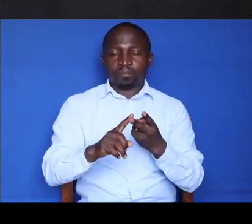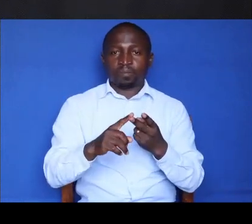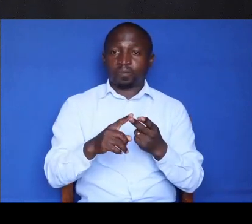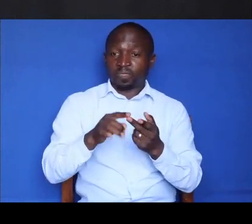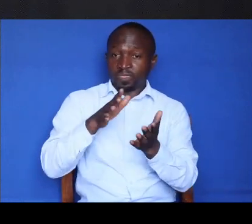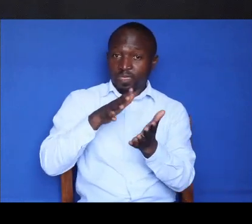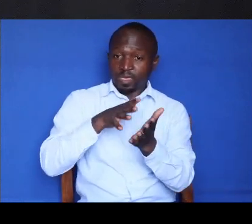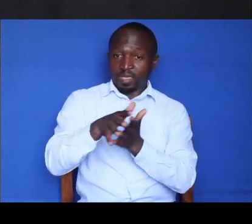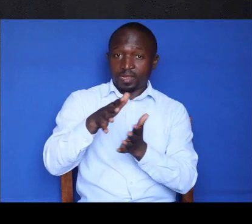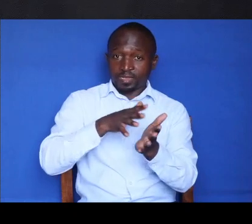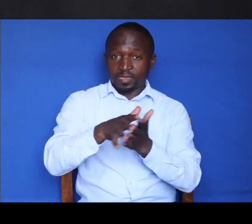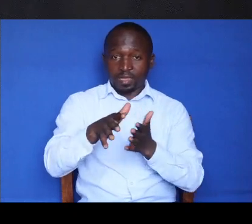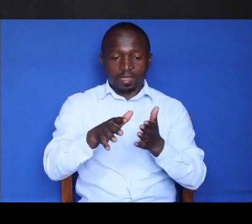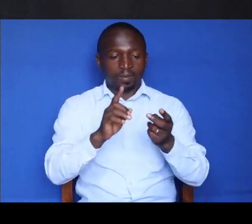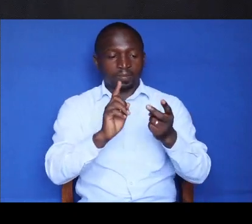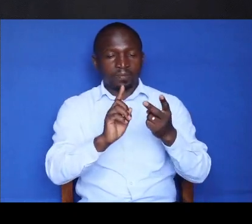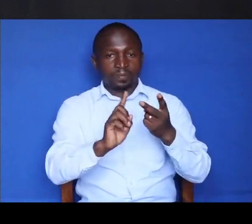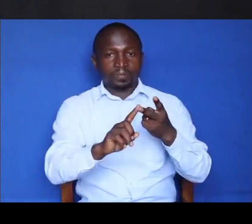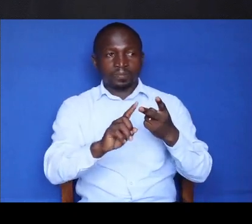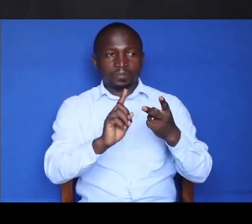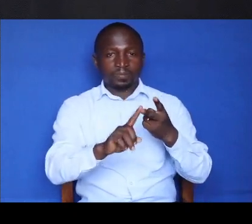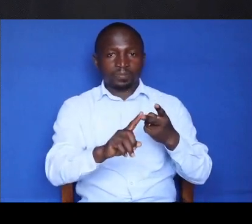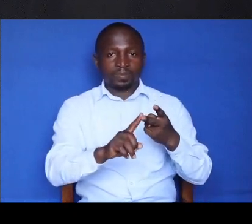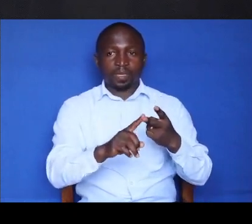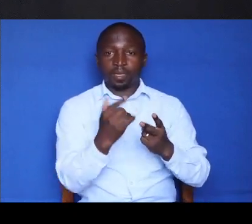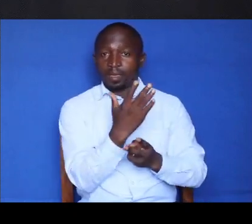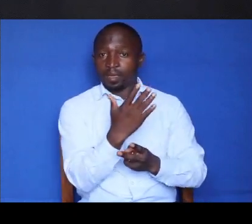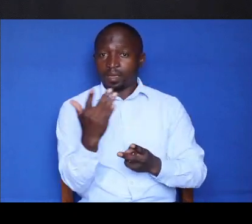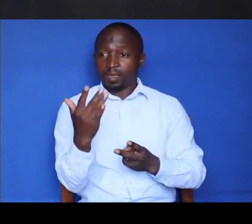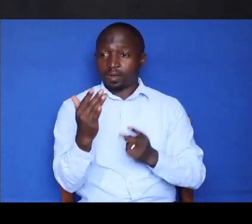give it is 3